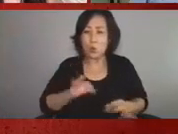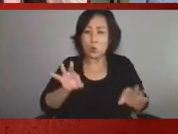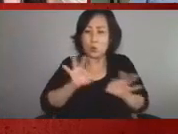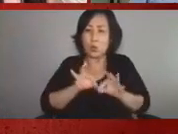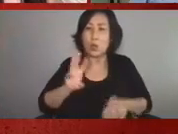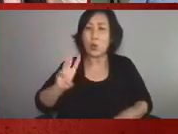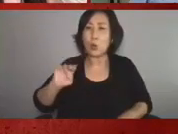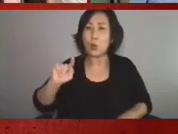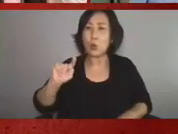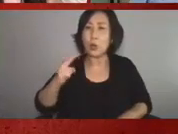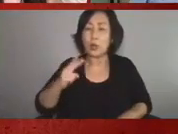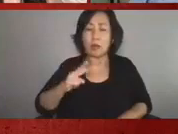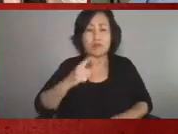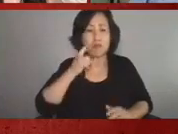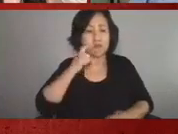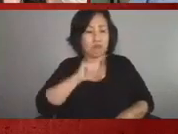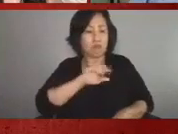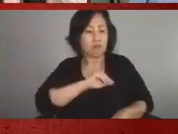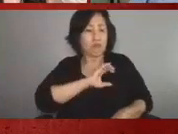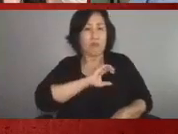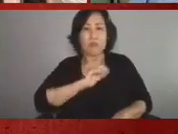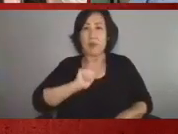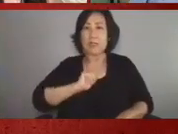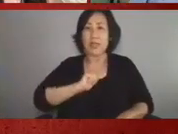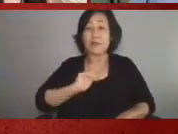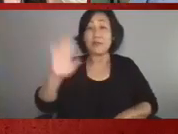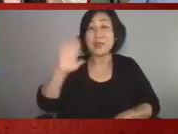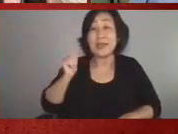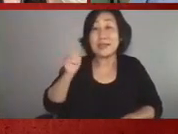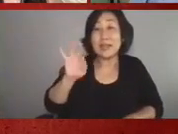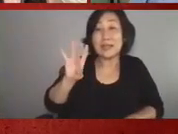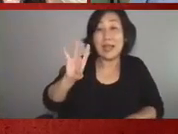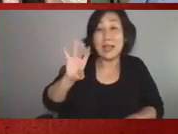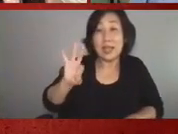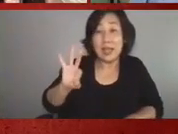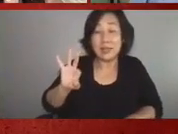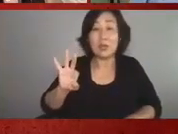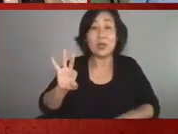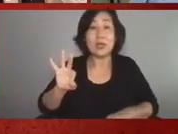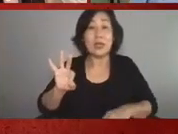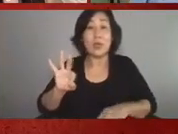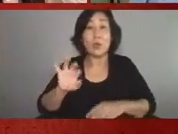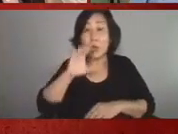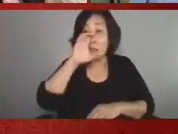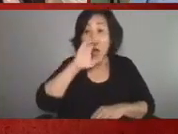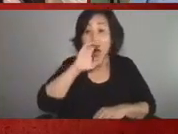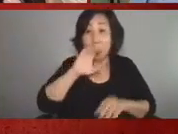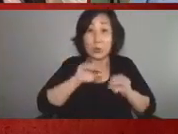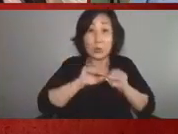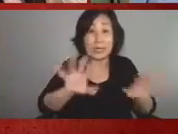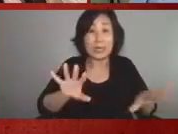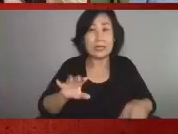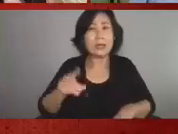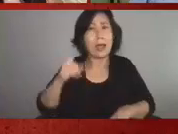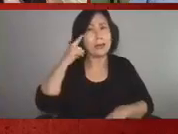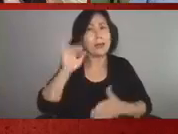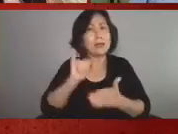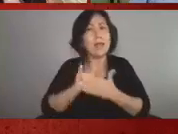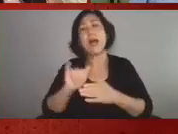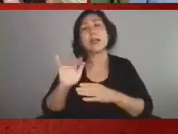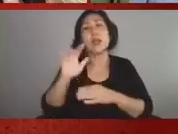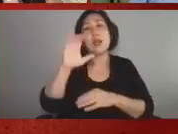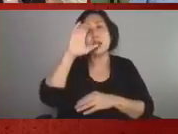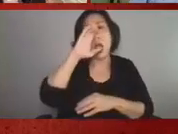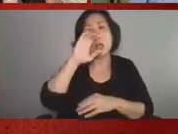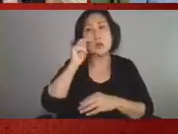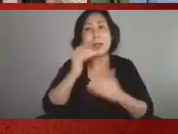self-worth. And like when in 1998, you know, when this was released, you know, I actually kind of think it